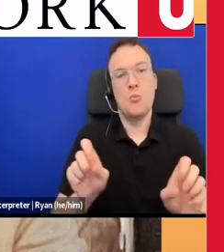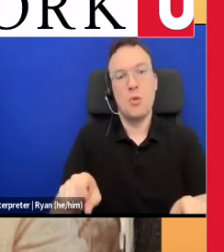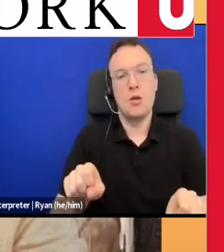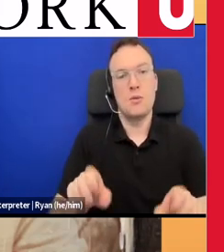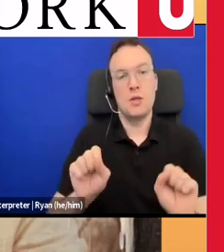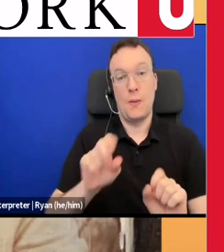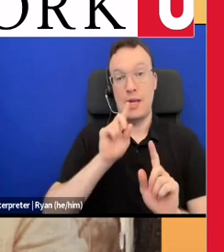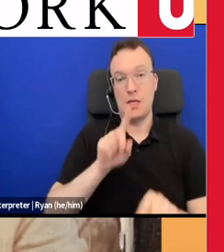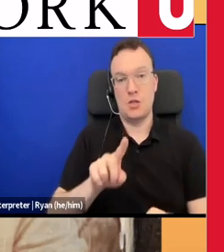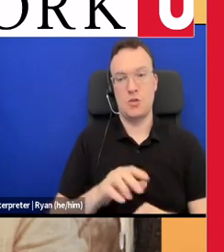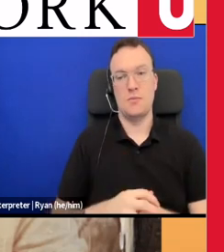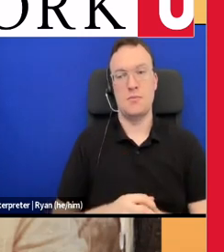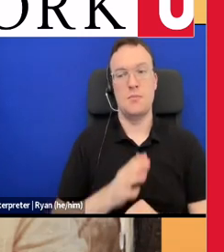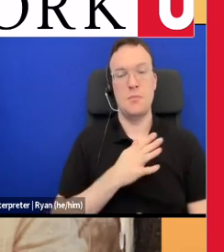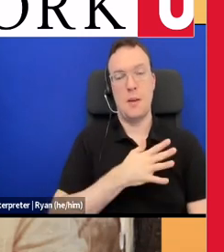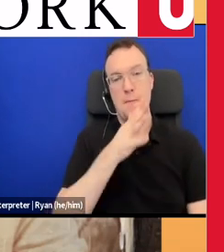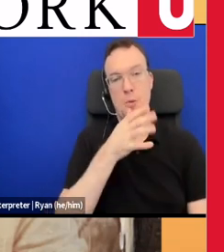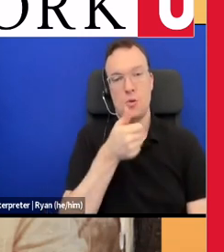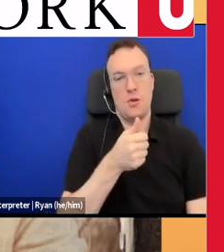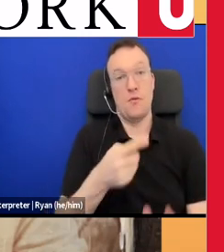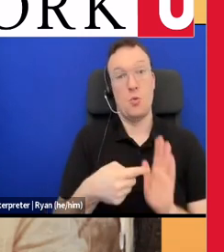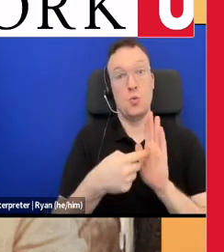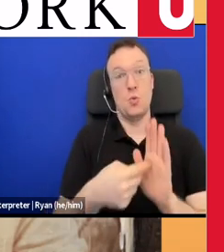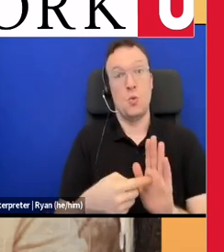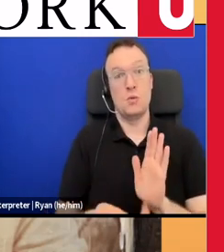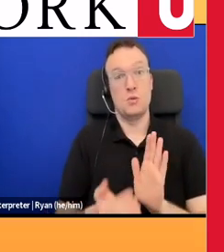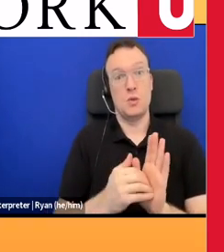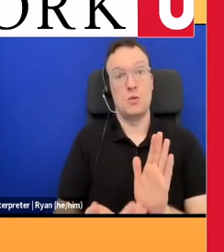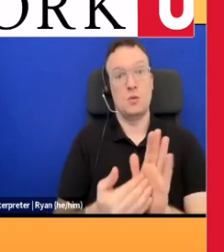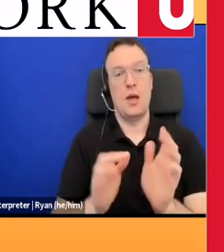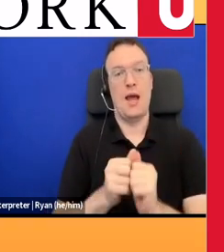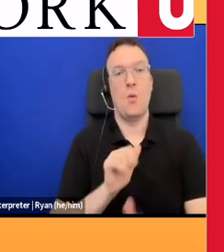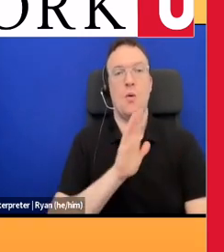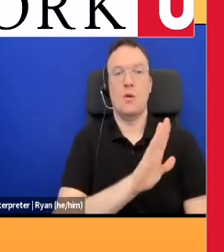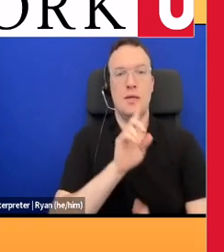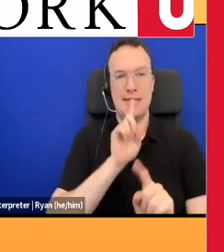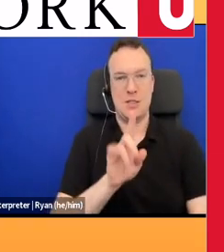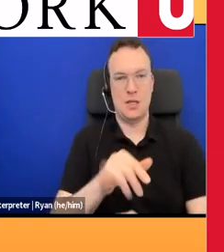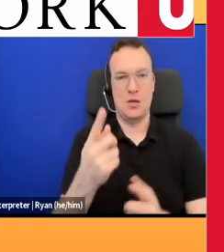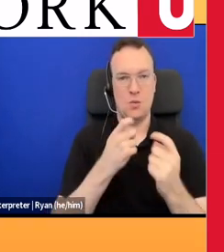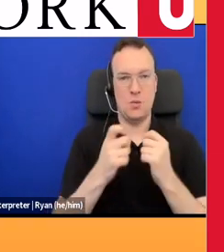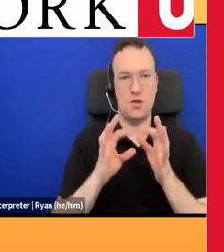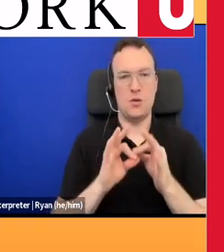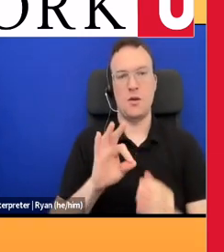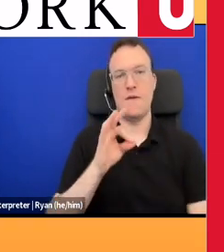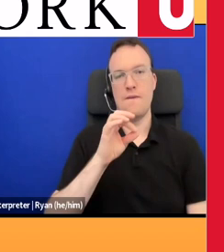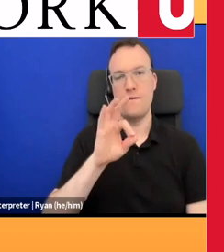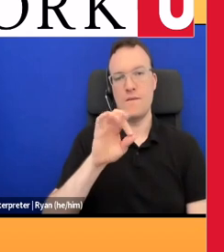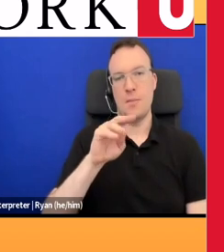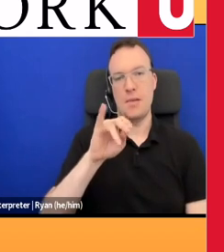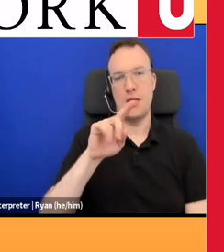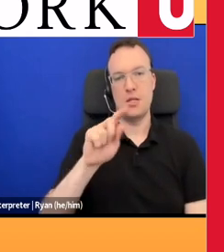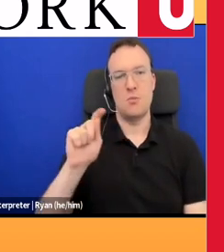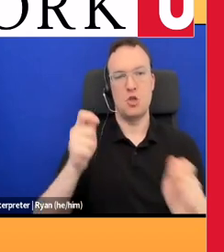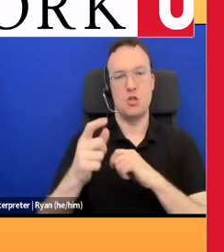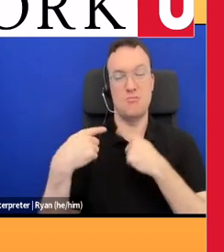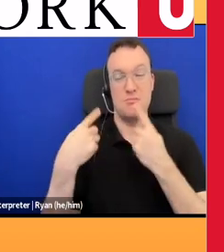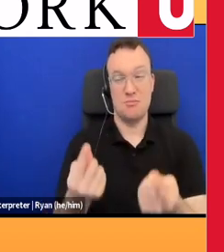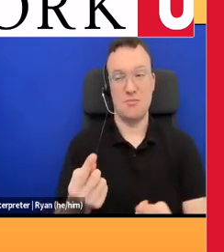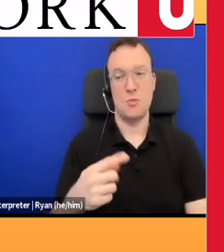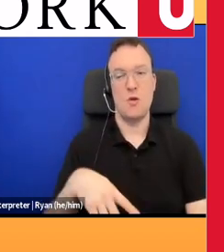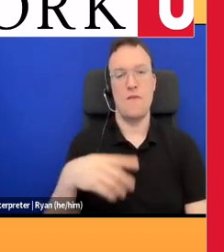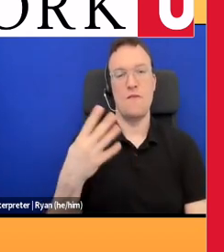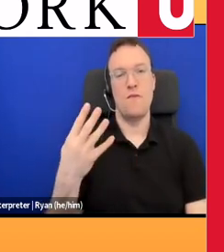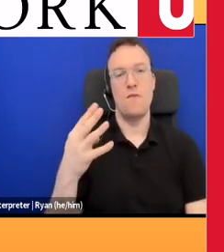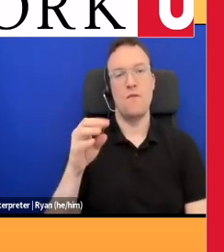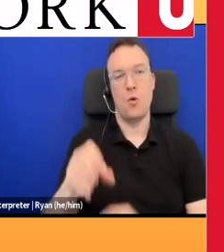answerable. My mother has demonstrated this to me in the way her answer to the question of feminism has shifted over the last four decades, as